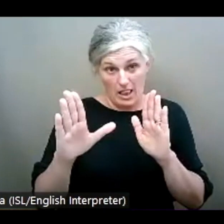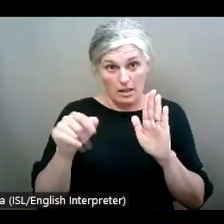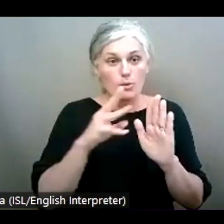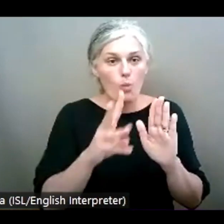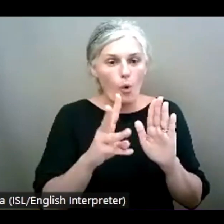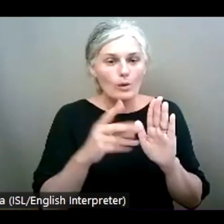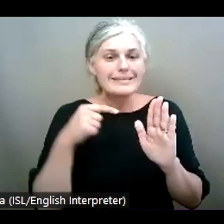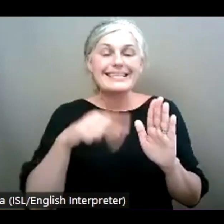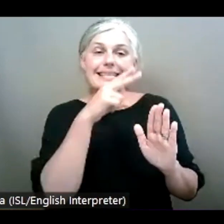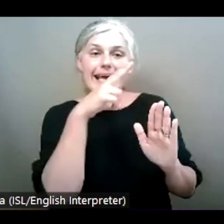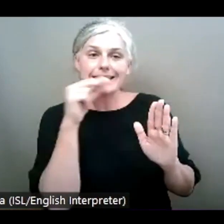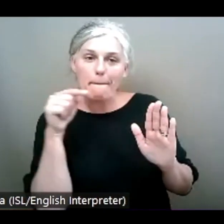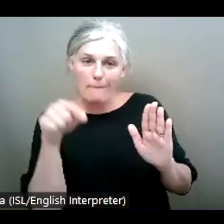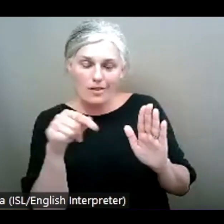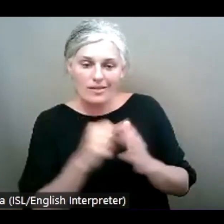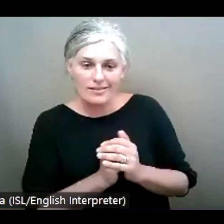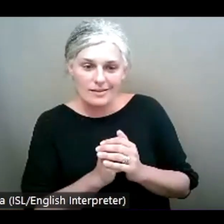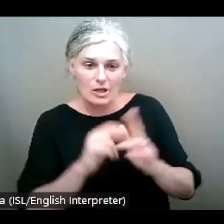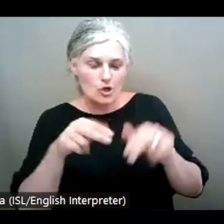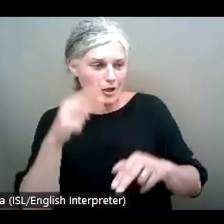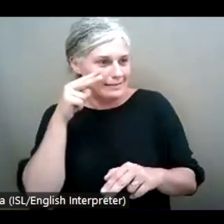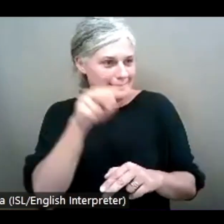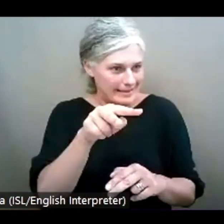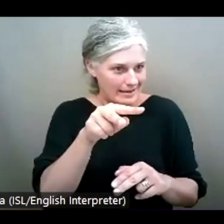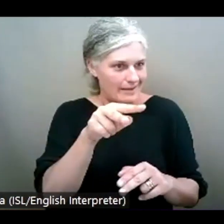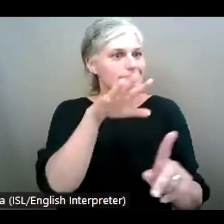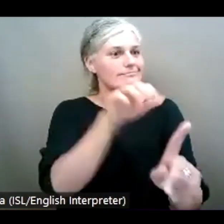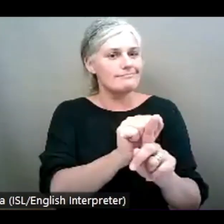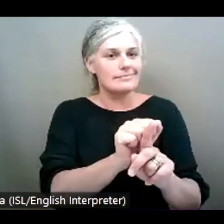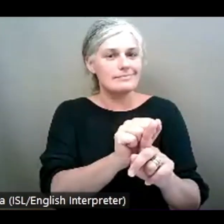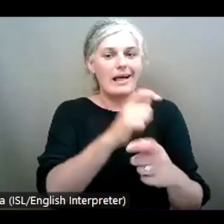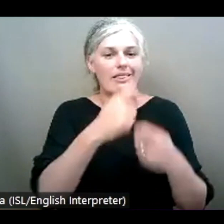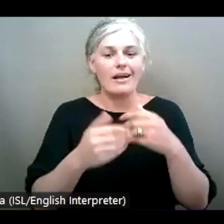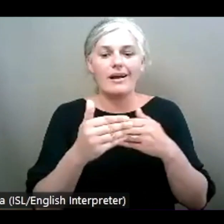an example. You can see it in practice. One